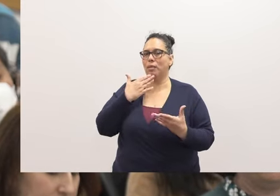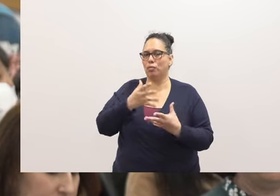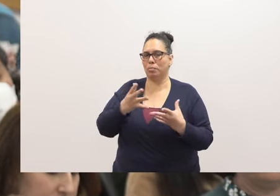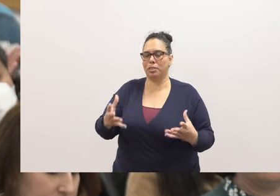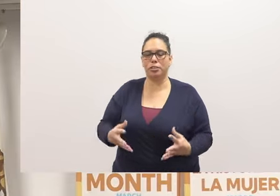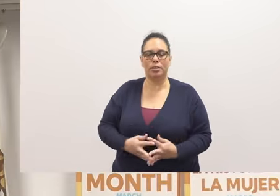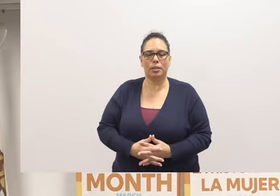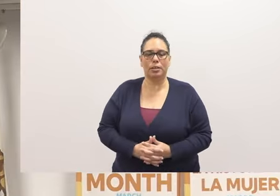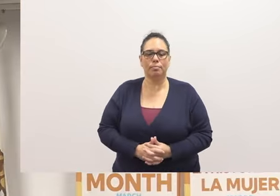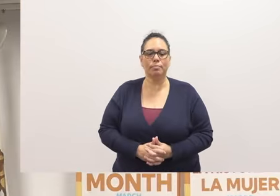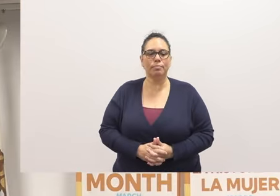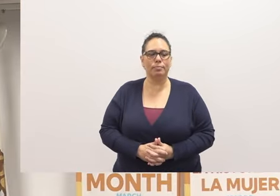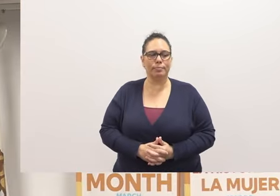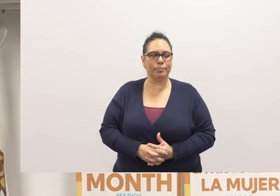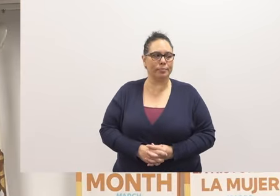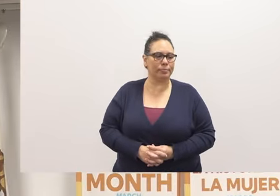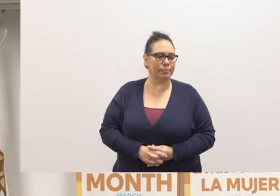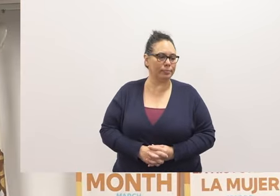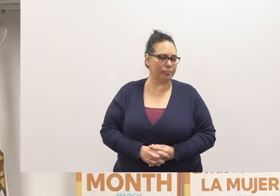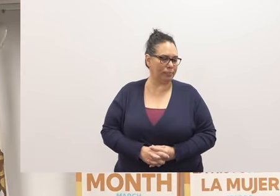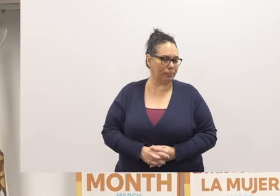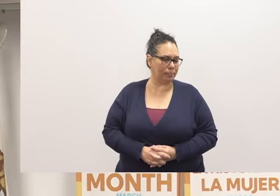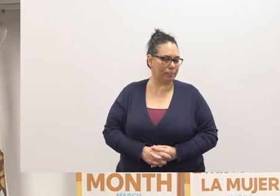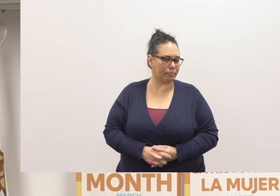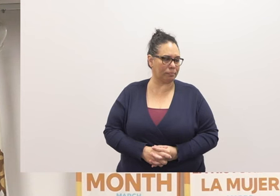much. Thank you.